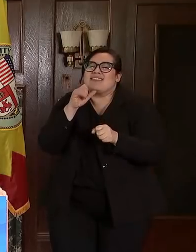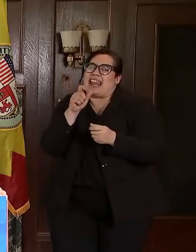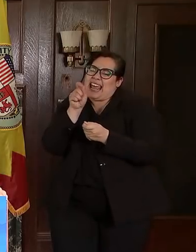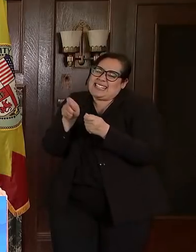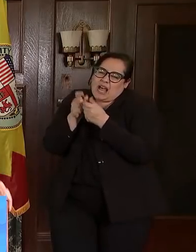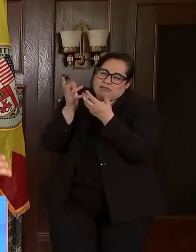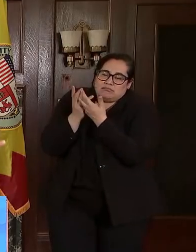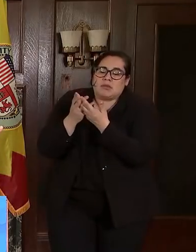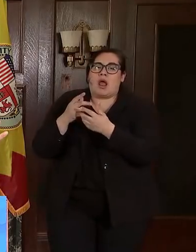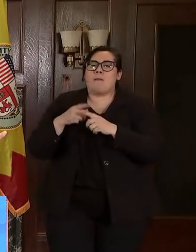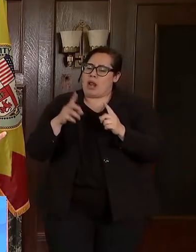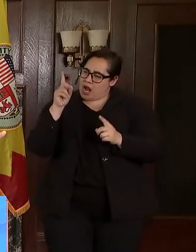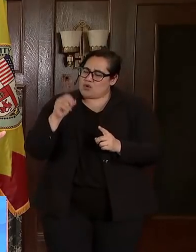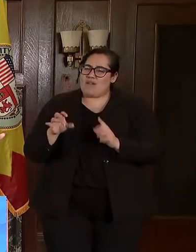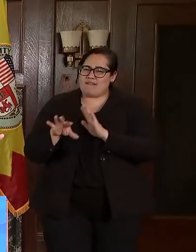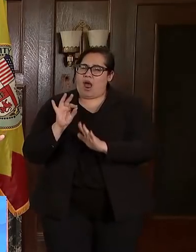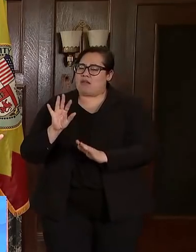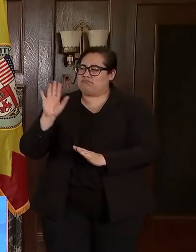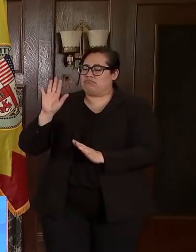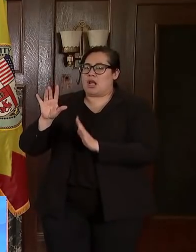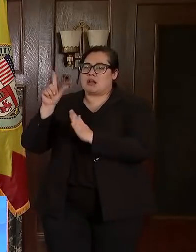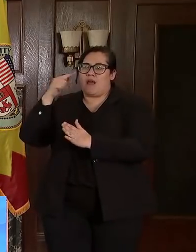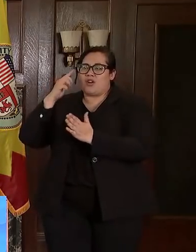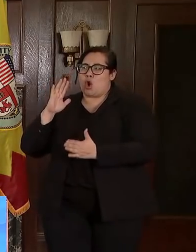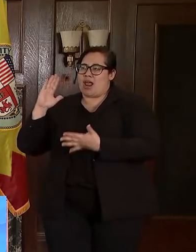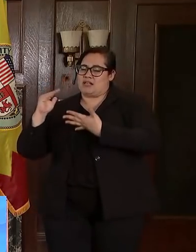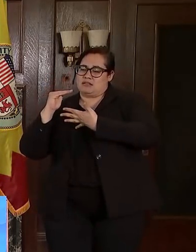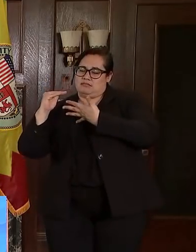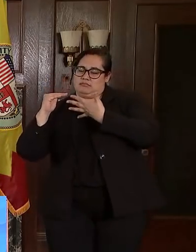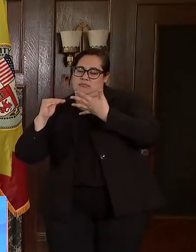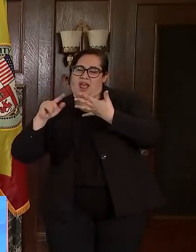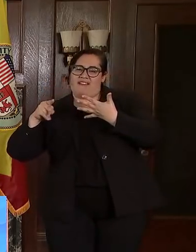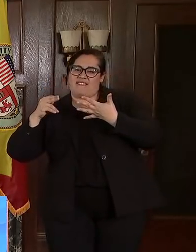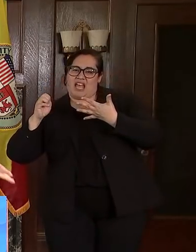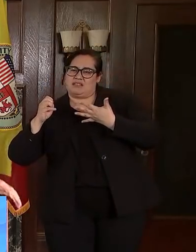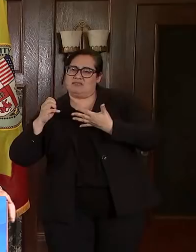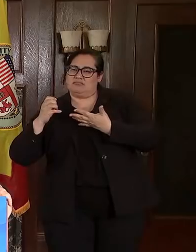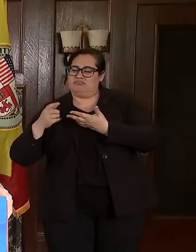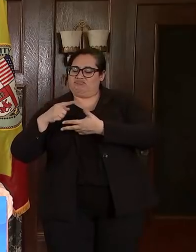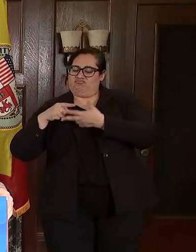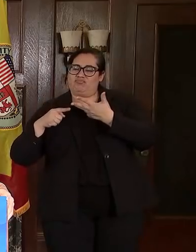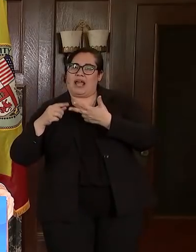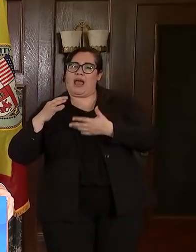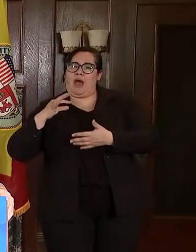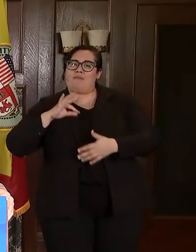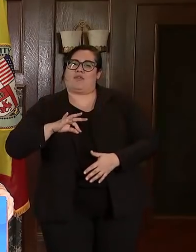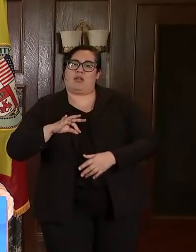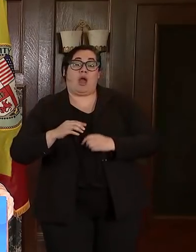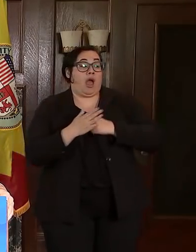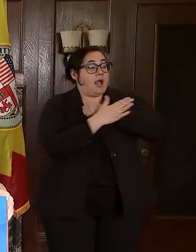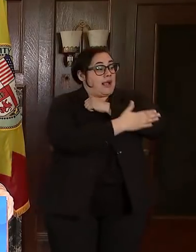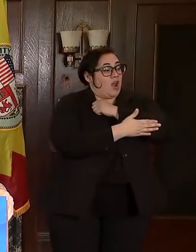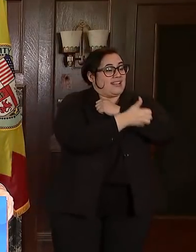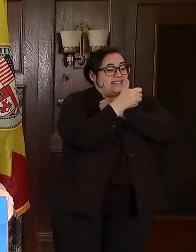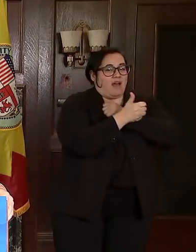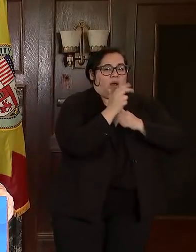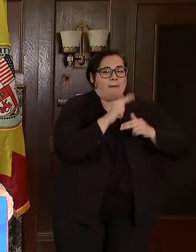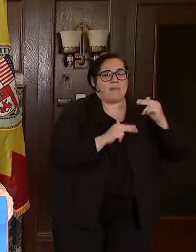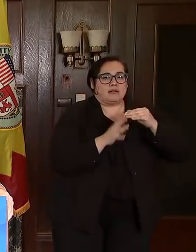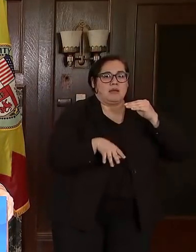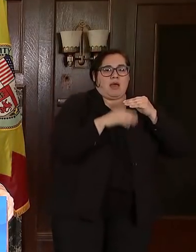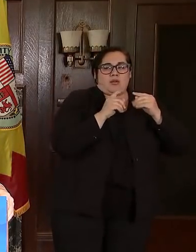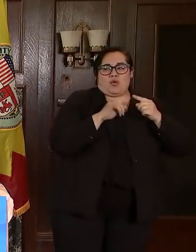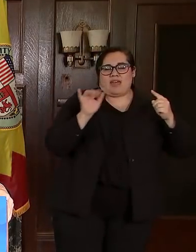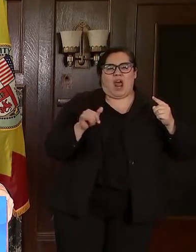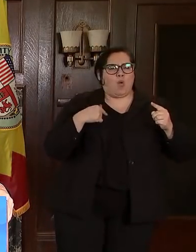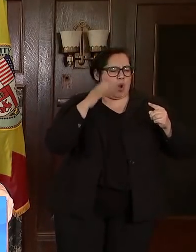And I do find that governor's phases helpful. The county built on those, and we will absolutely be using that. There will be